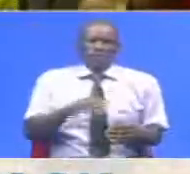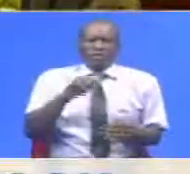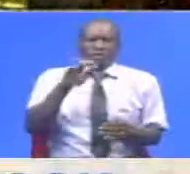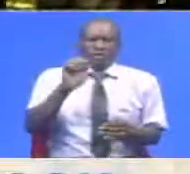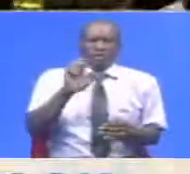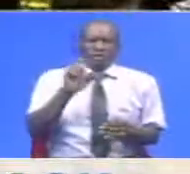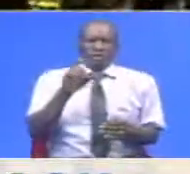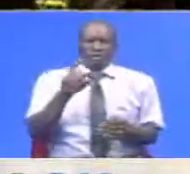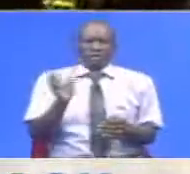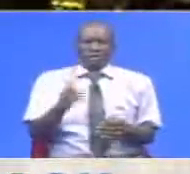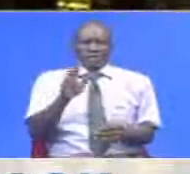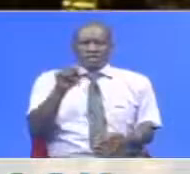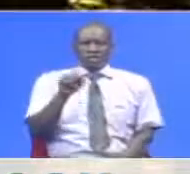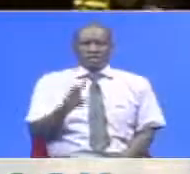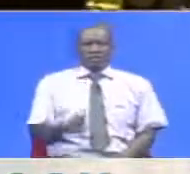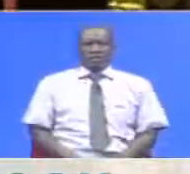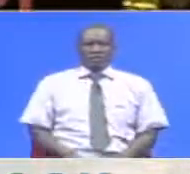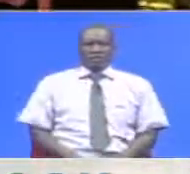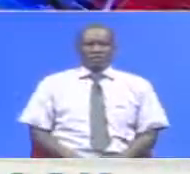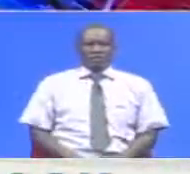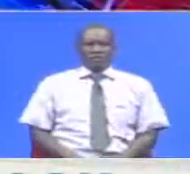Mwangi, NTV.